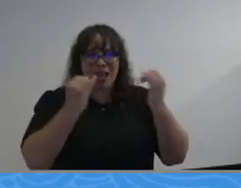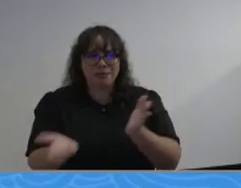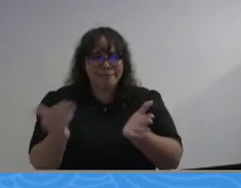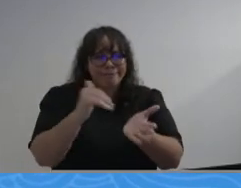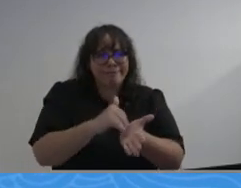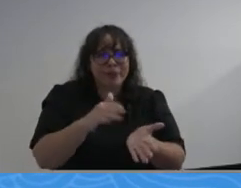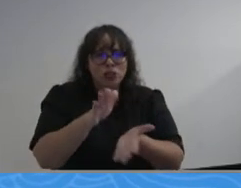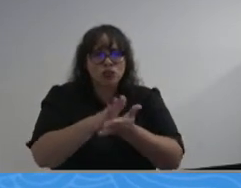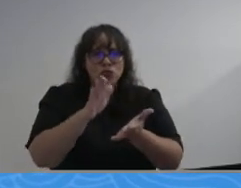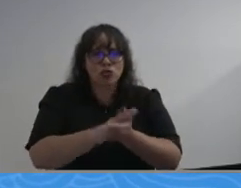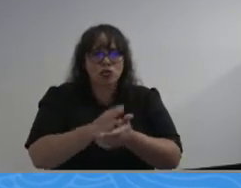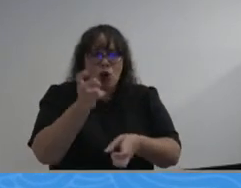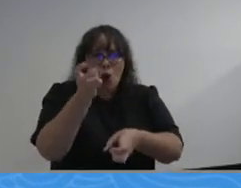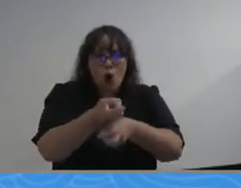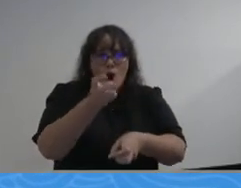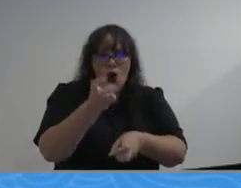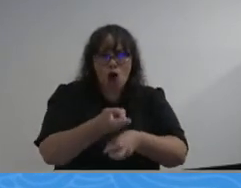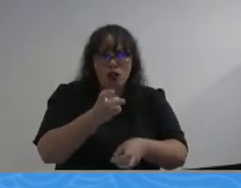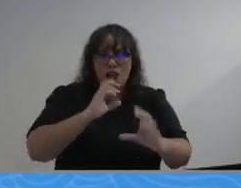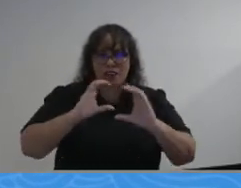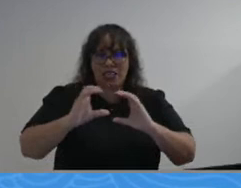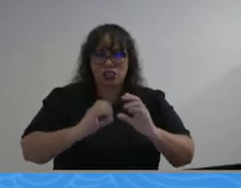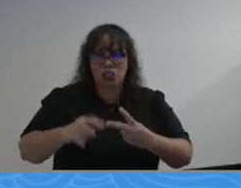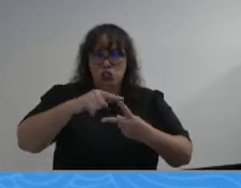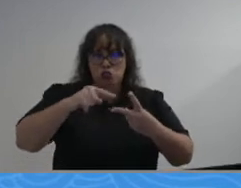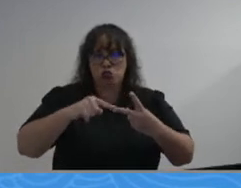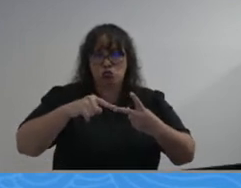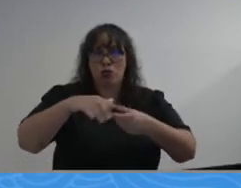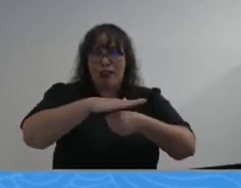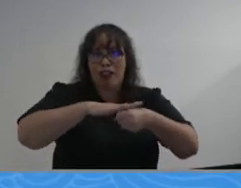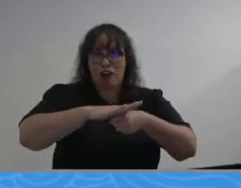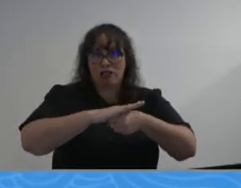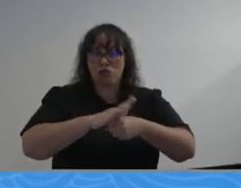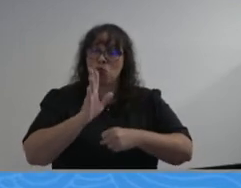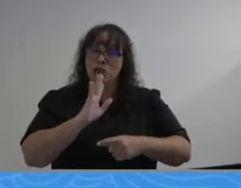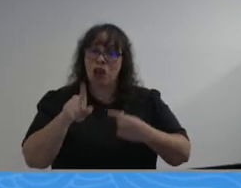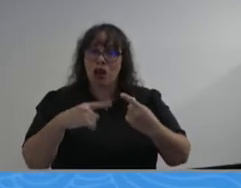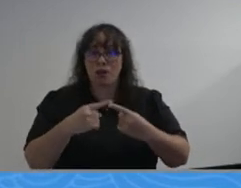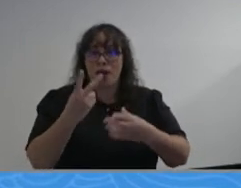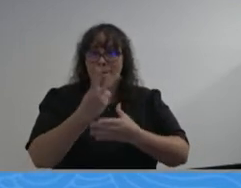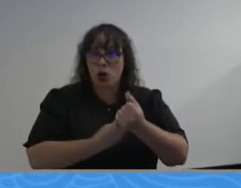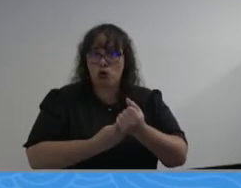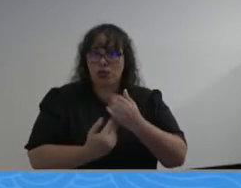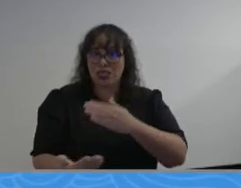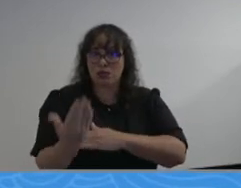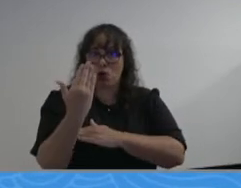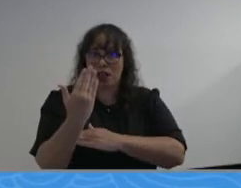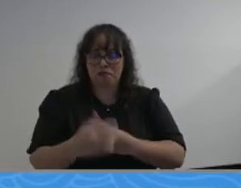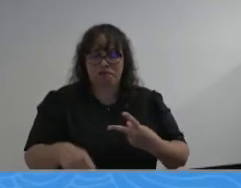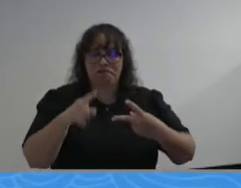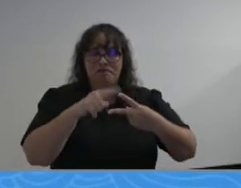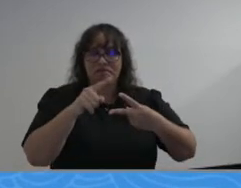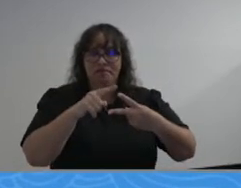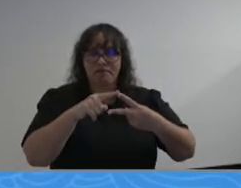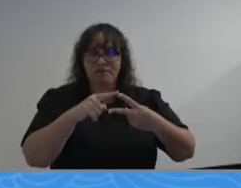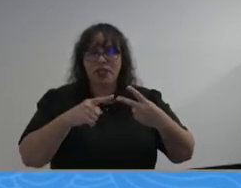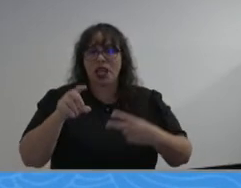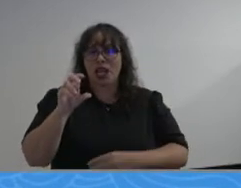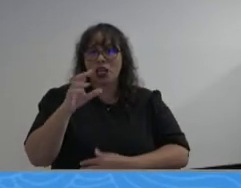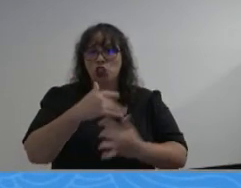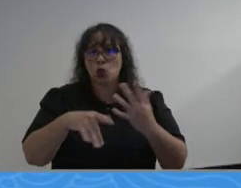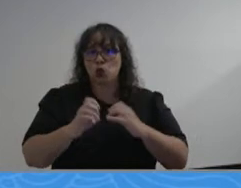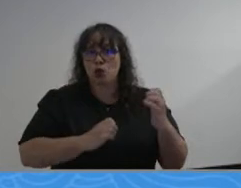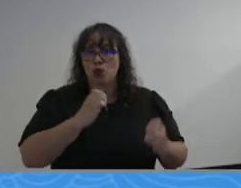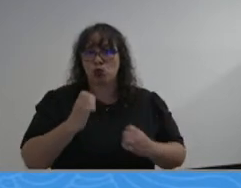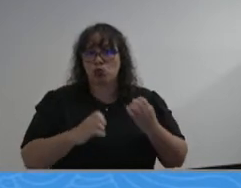hard conversations in two particular areas. And we've spoken about both of them this morning. Let's talk first about social emotional learning and